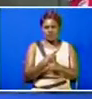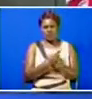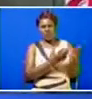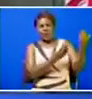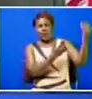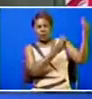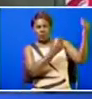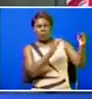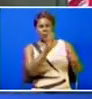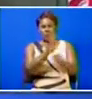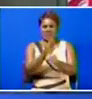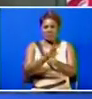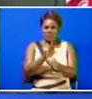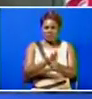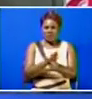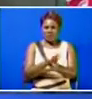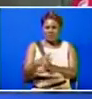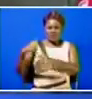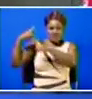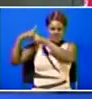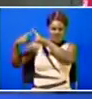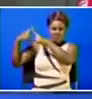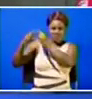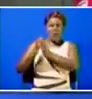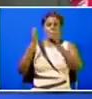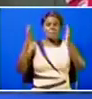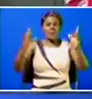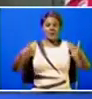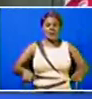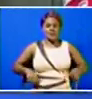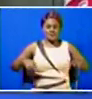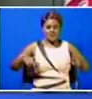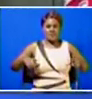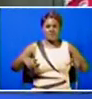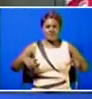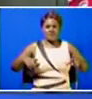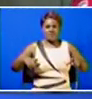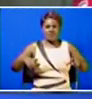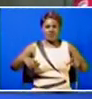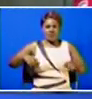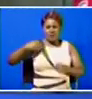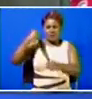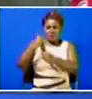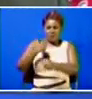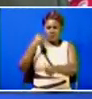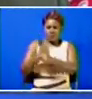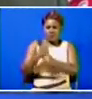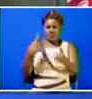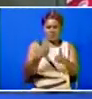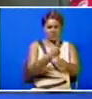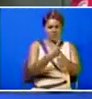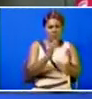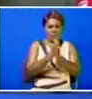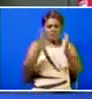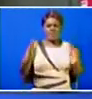to an experience of a lifetime. With Yemi performing some of her